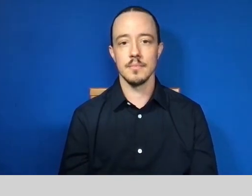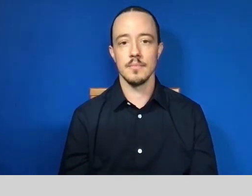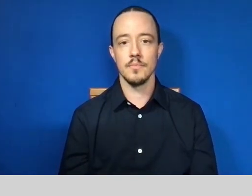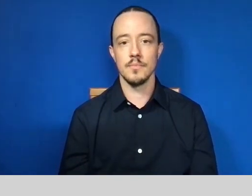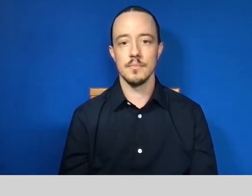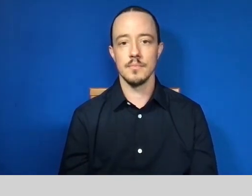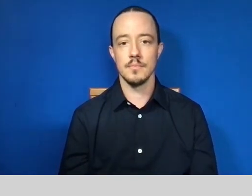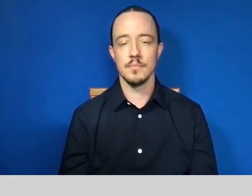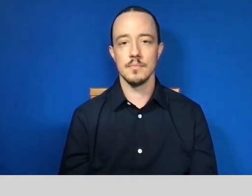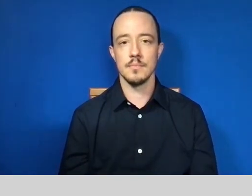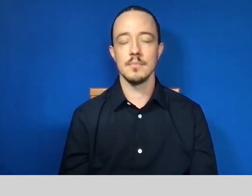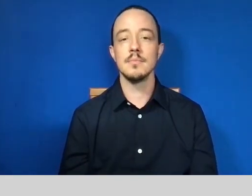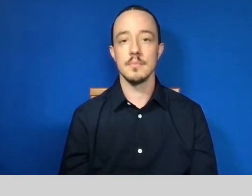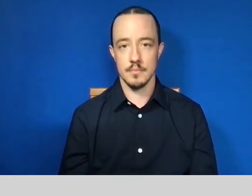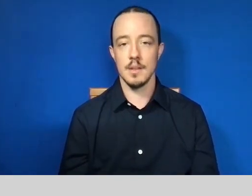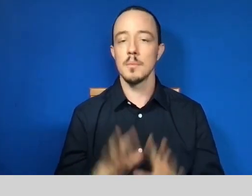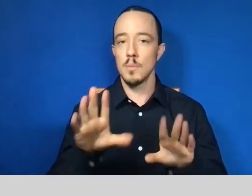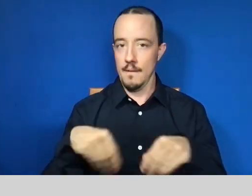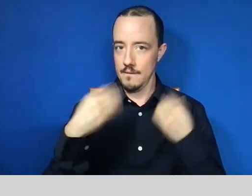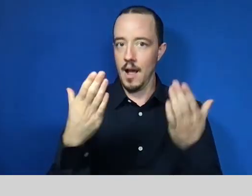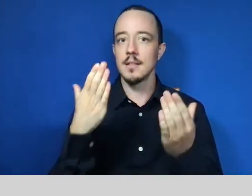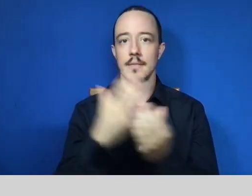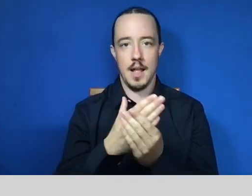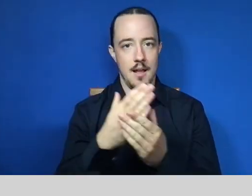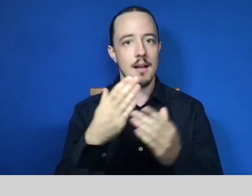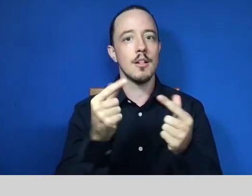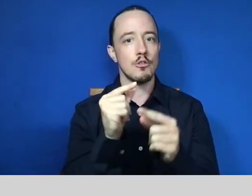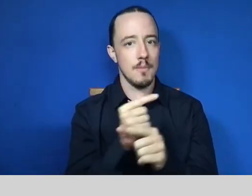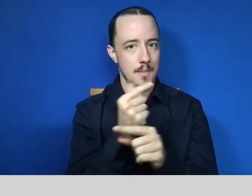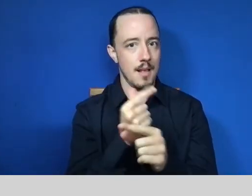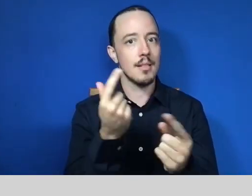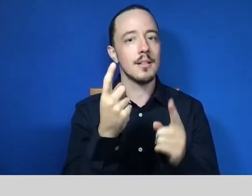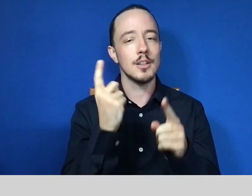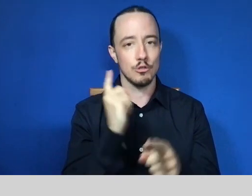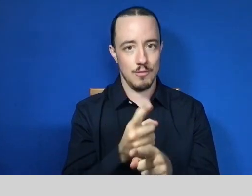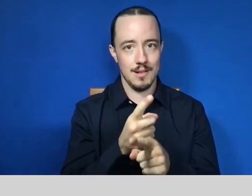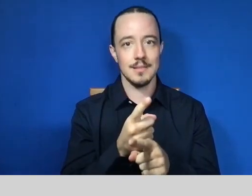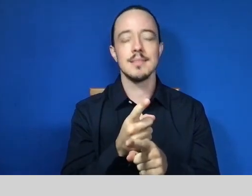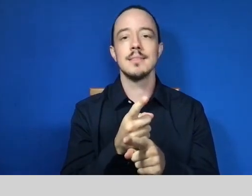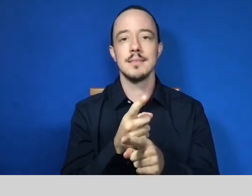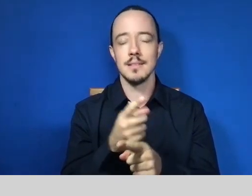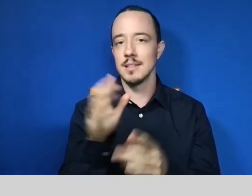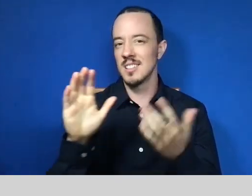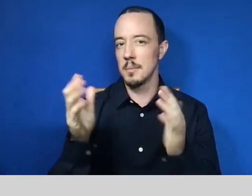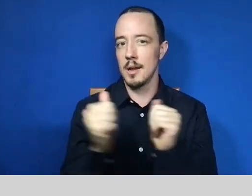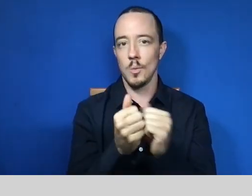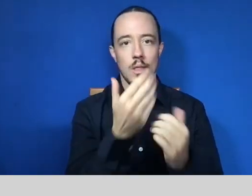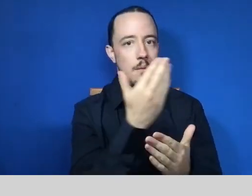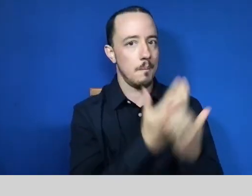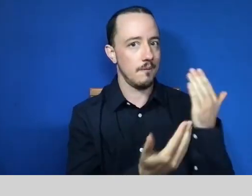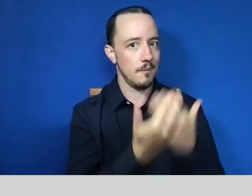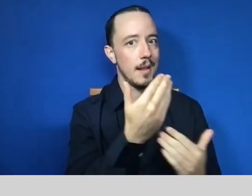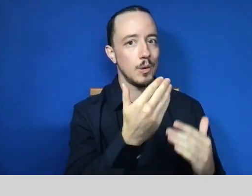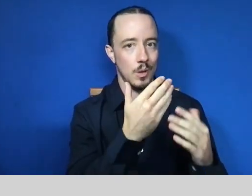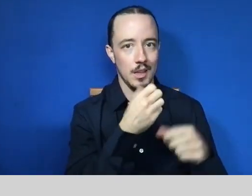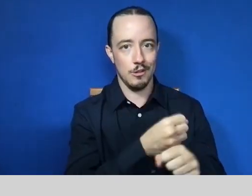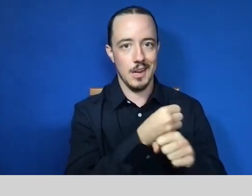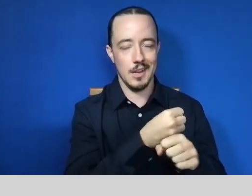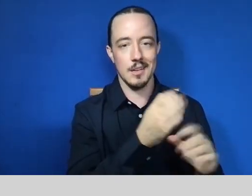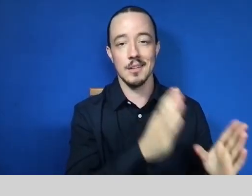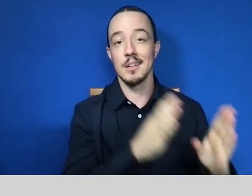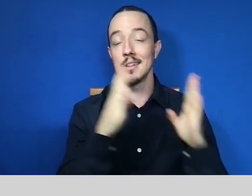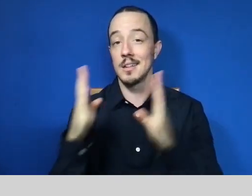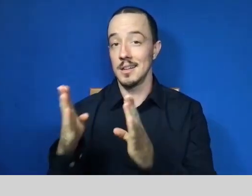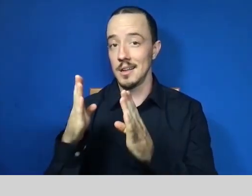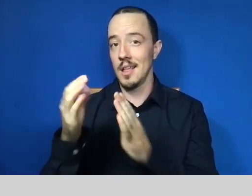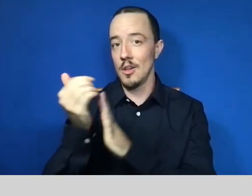the stub file that is syntactically correct. The difference between the file that we created manually and the file that was created